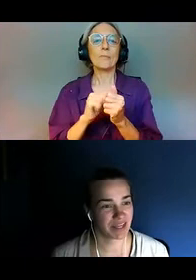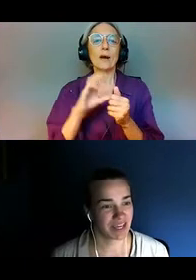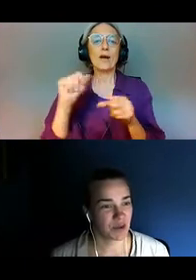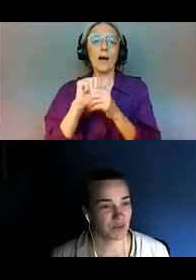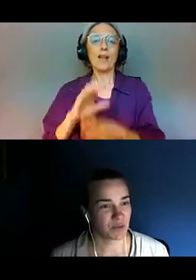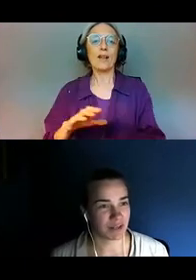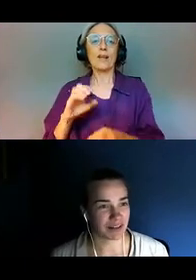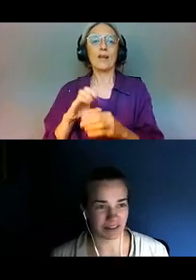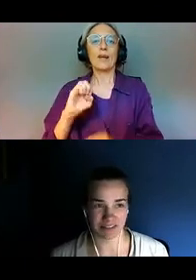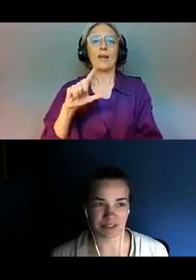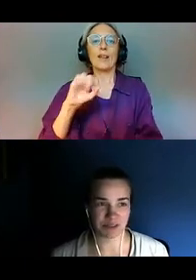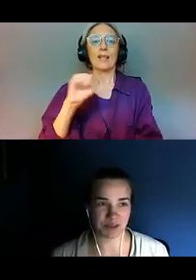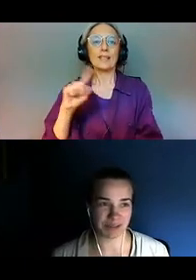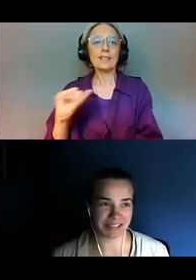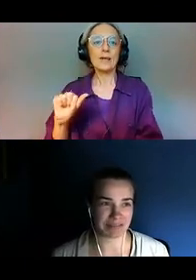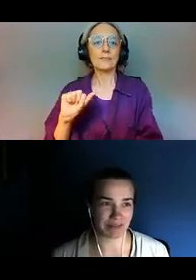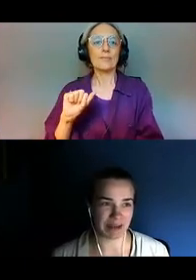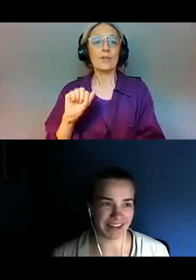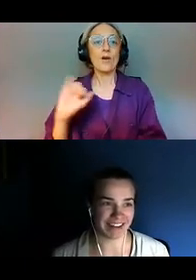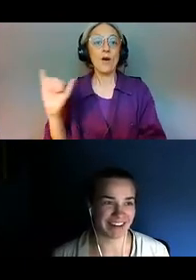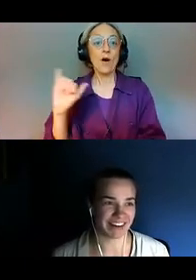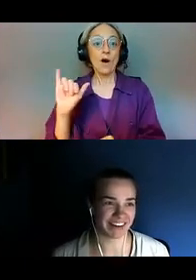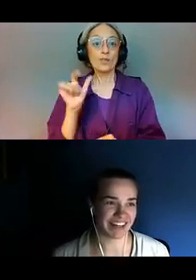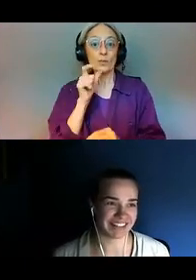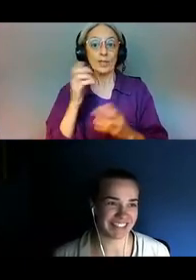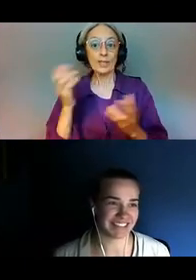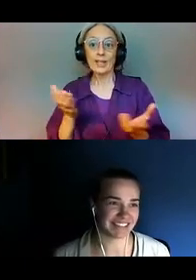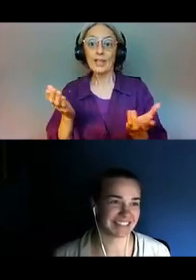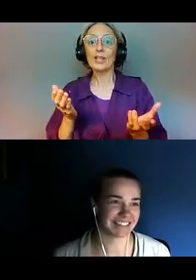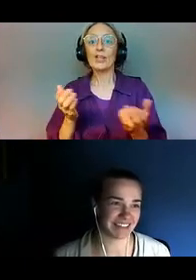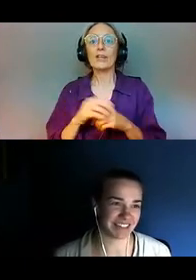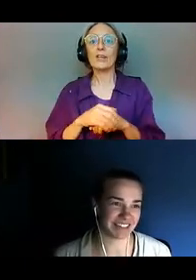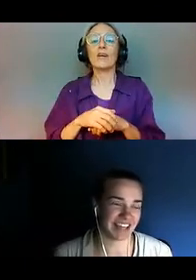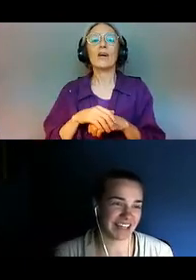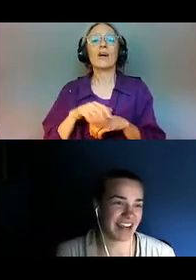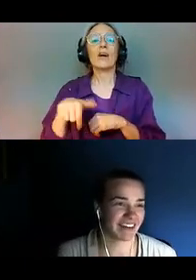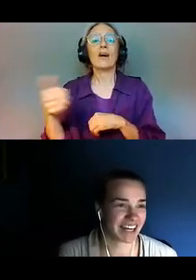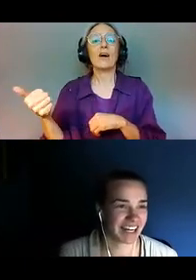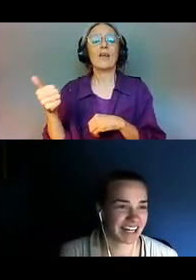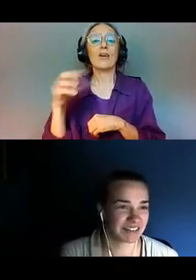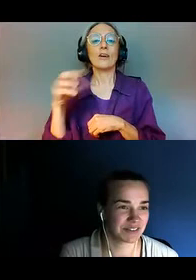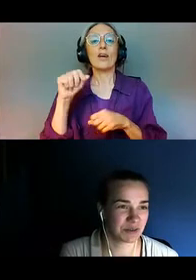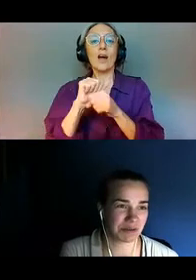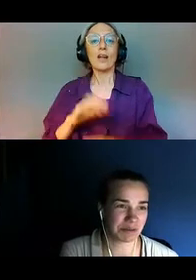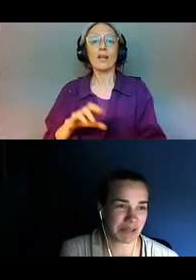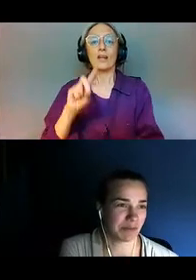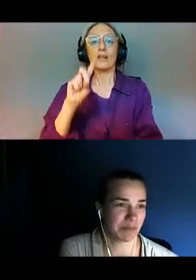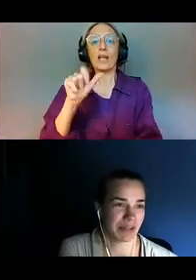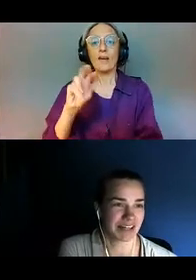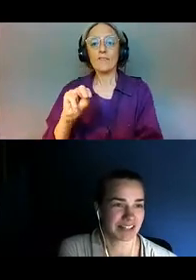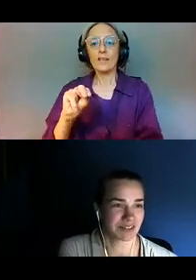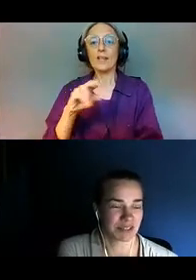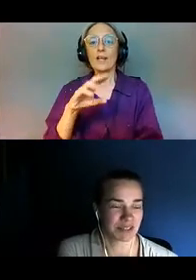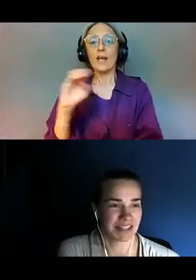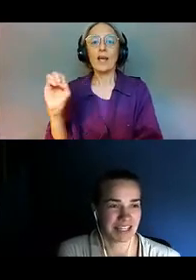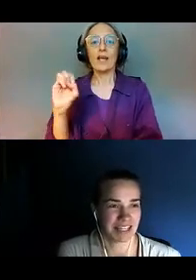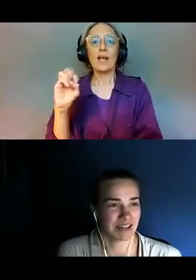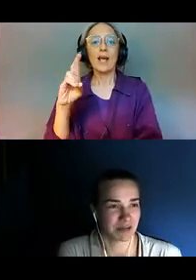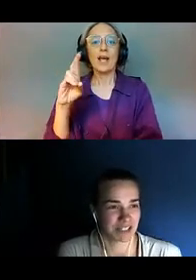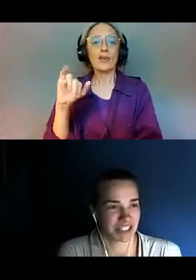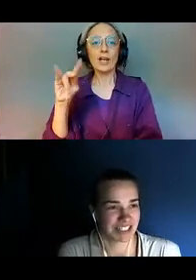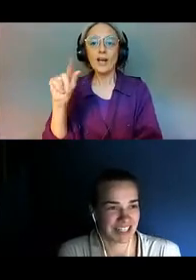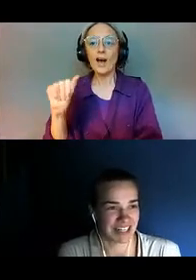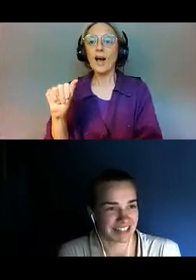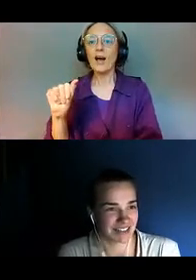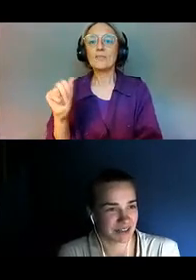Eliza. We are also joined by our colleagues, Devin and Erica, who will be helping us with